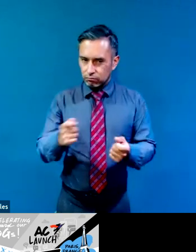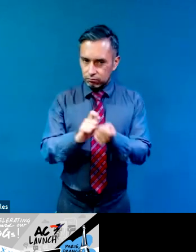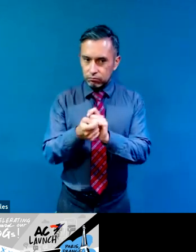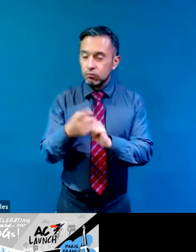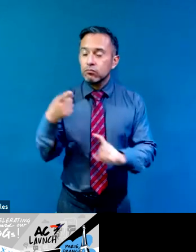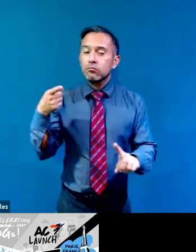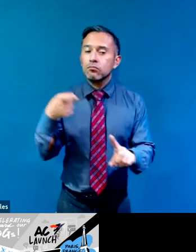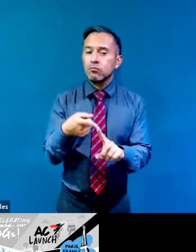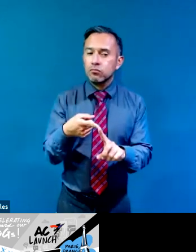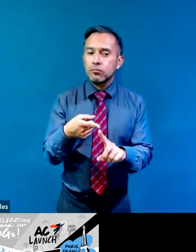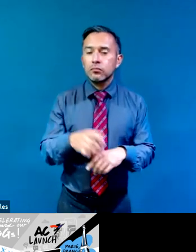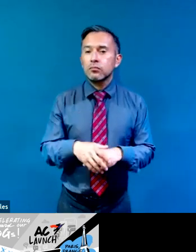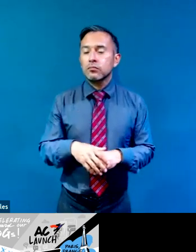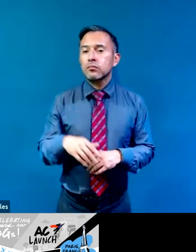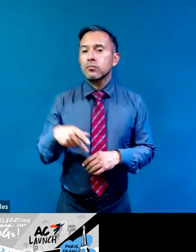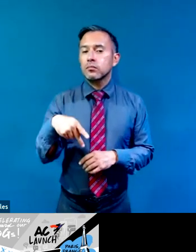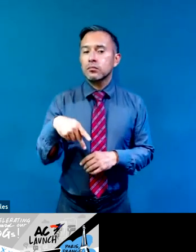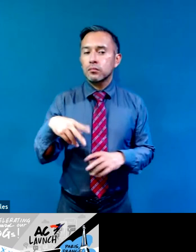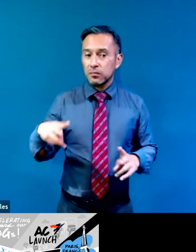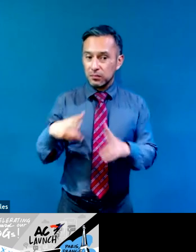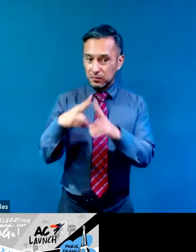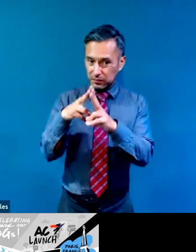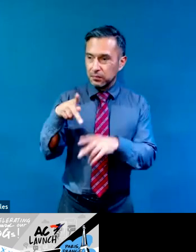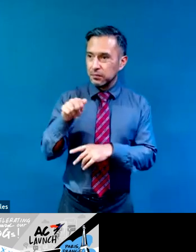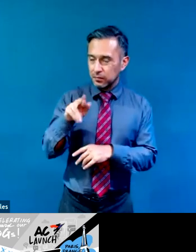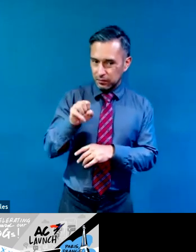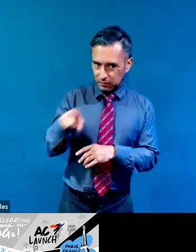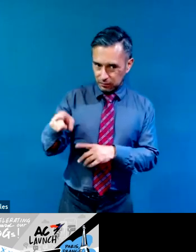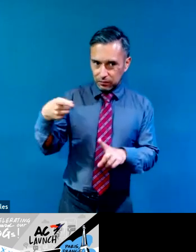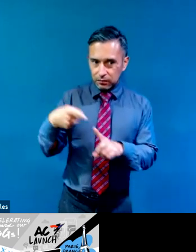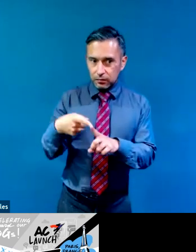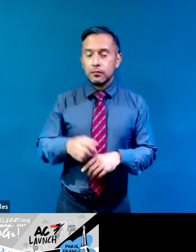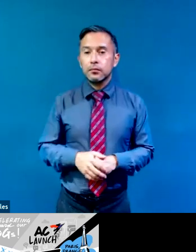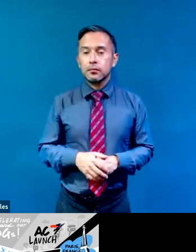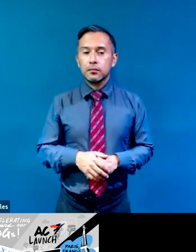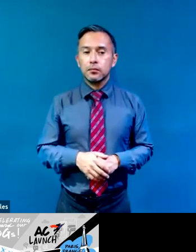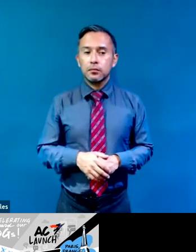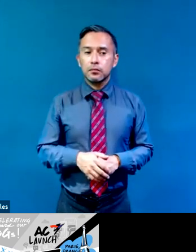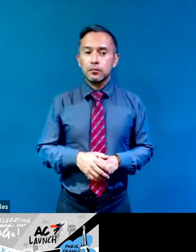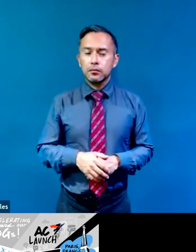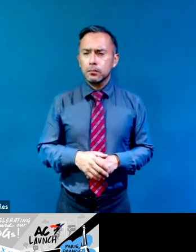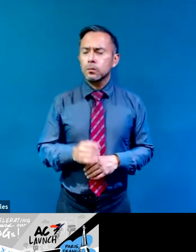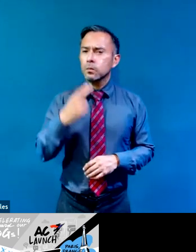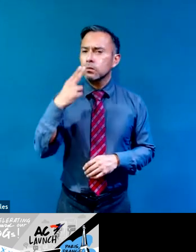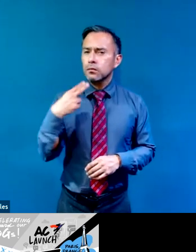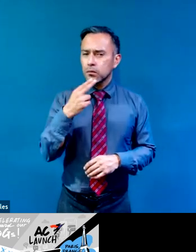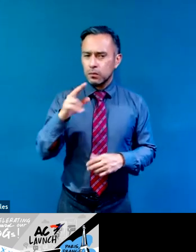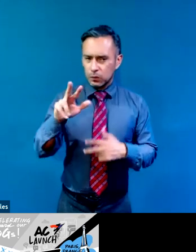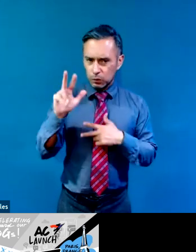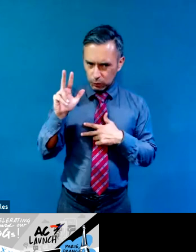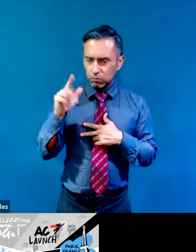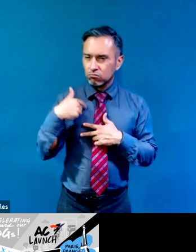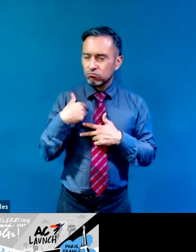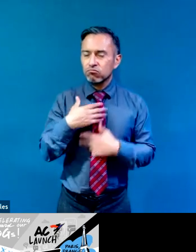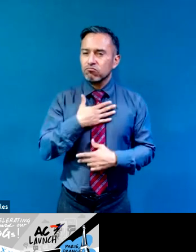and amplifying the bold commitments that will realize the vision set out in